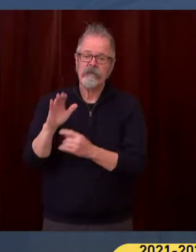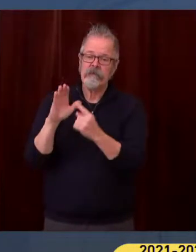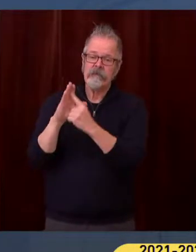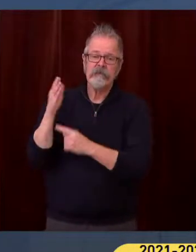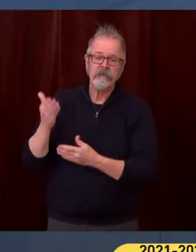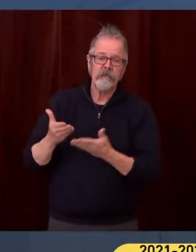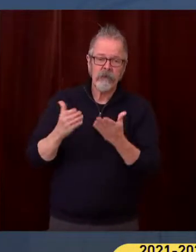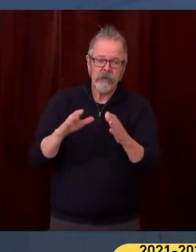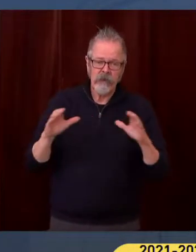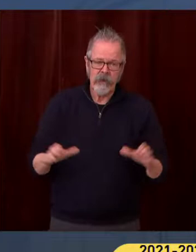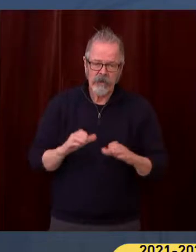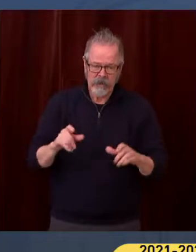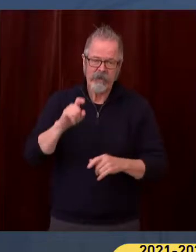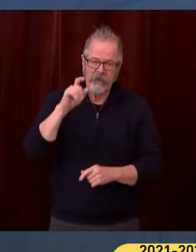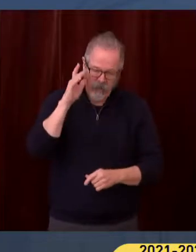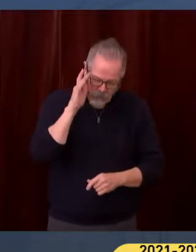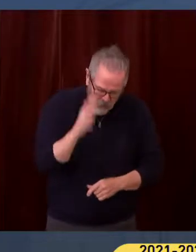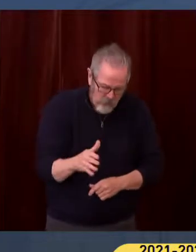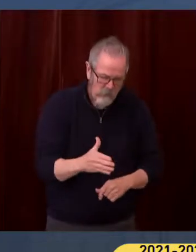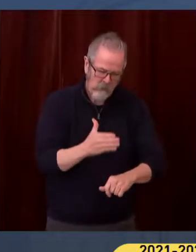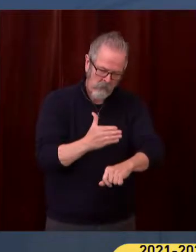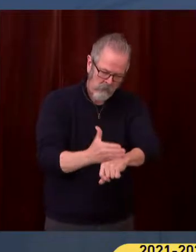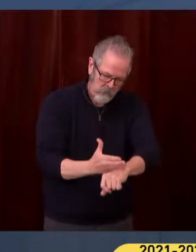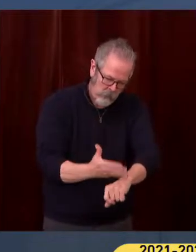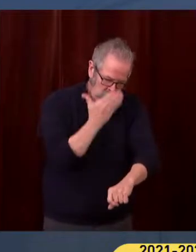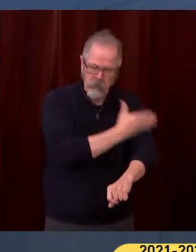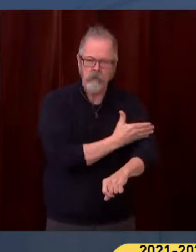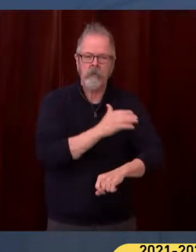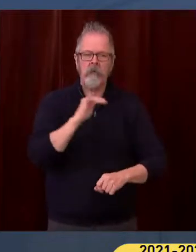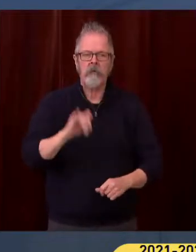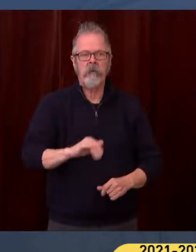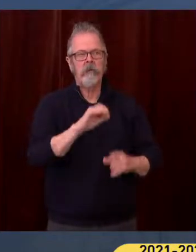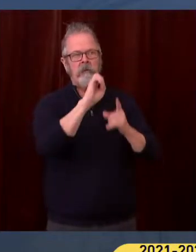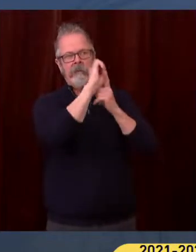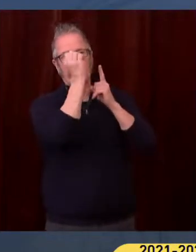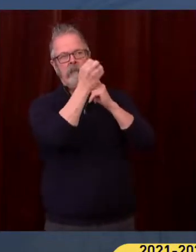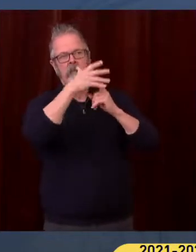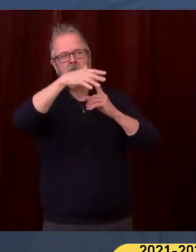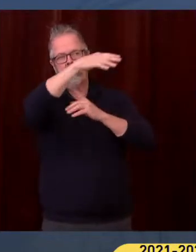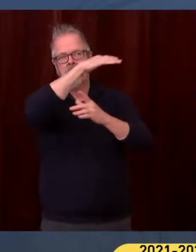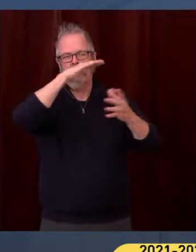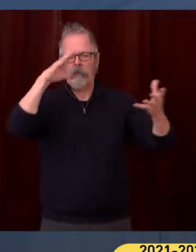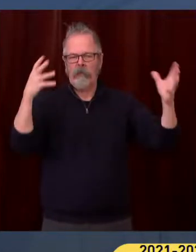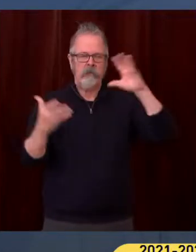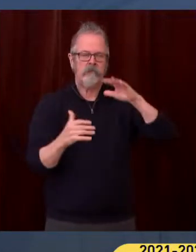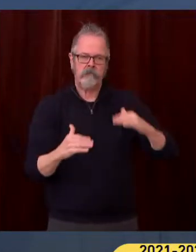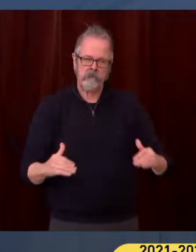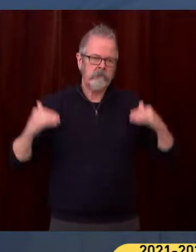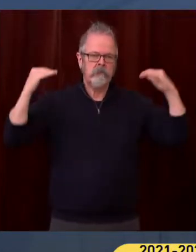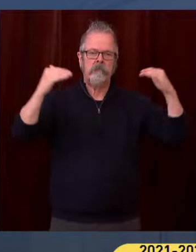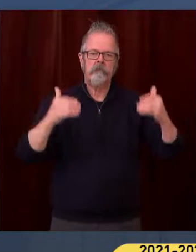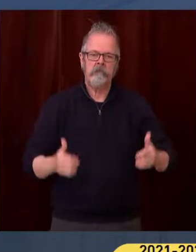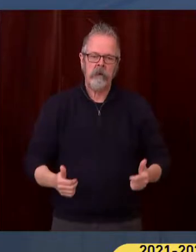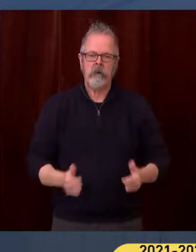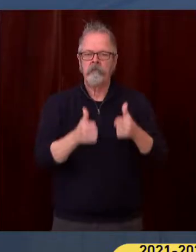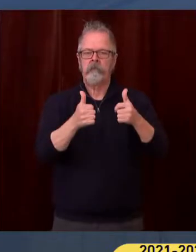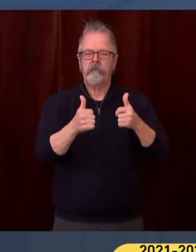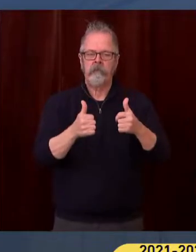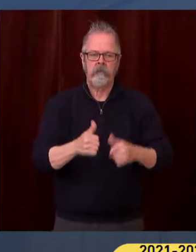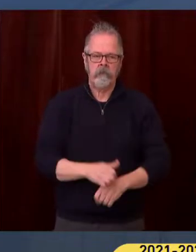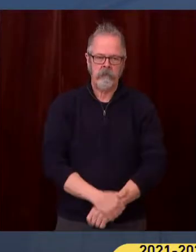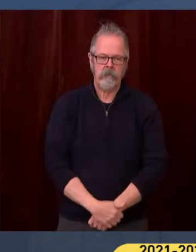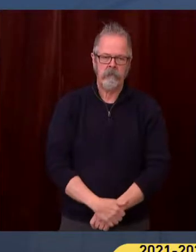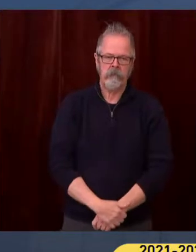we really want to maintain some of those major commitments that we've discussed in the past, including